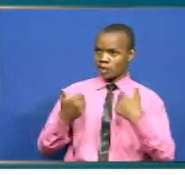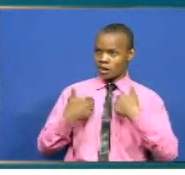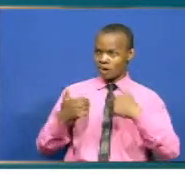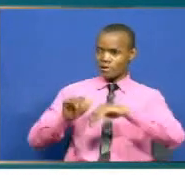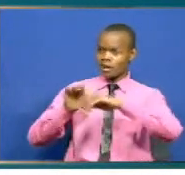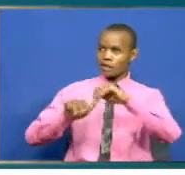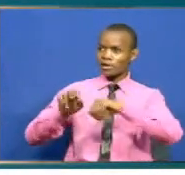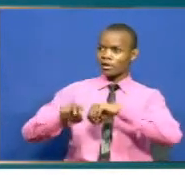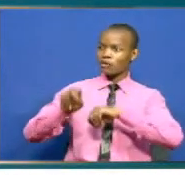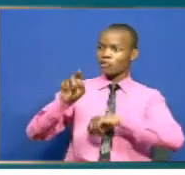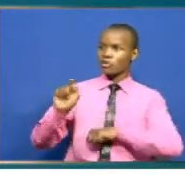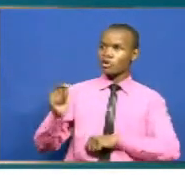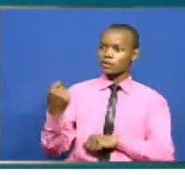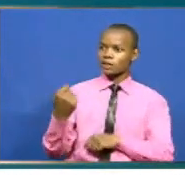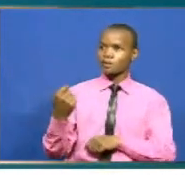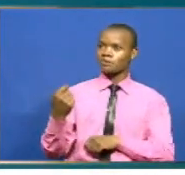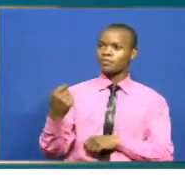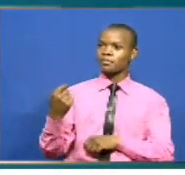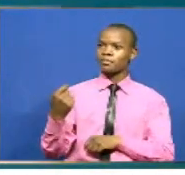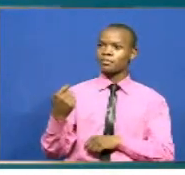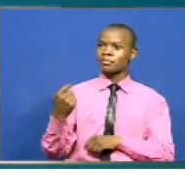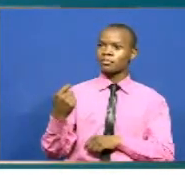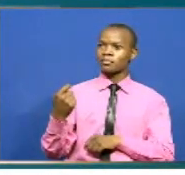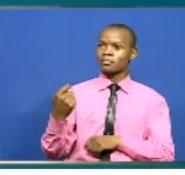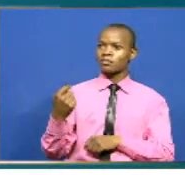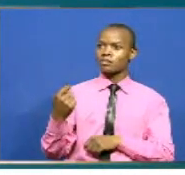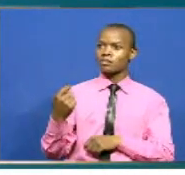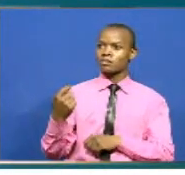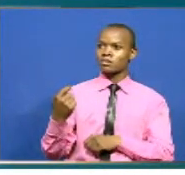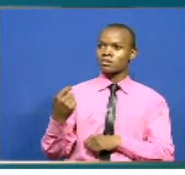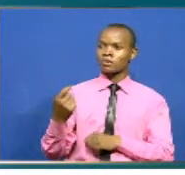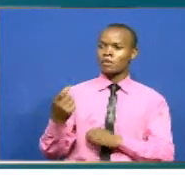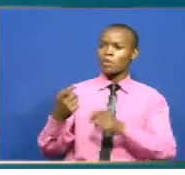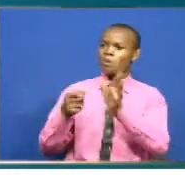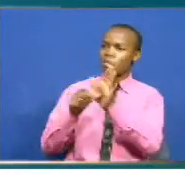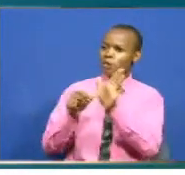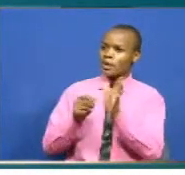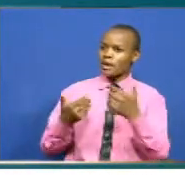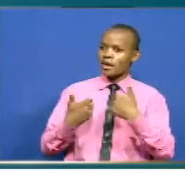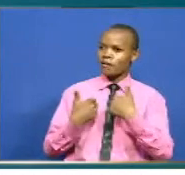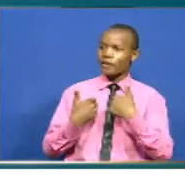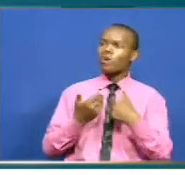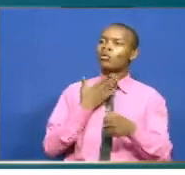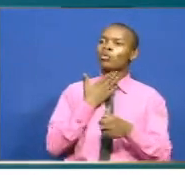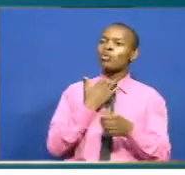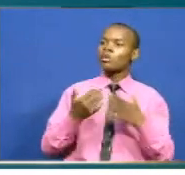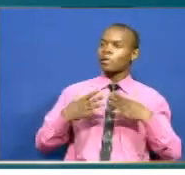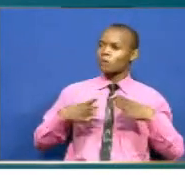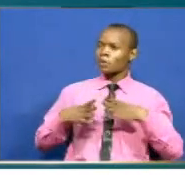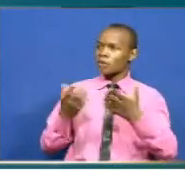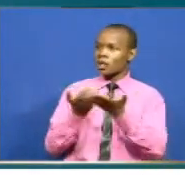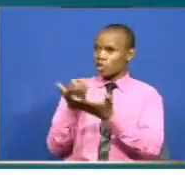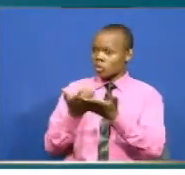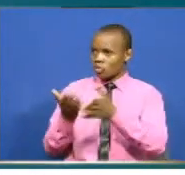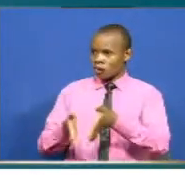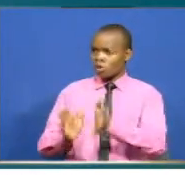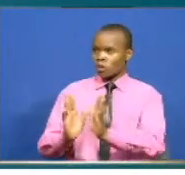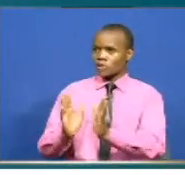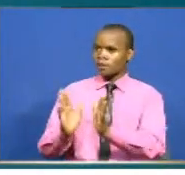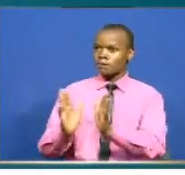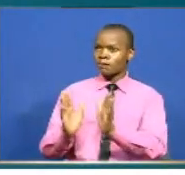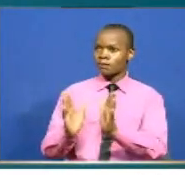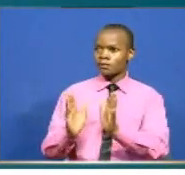than Northern Kenya. The argument for me is that I want people to look from economic perspective. You